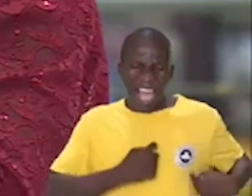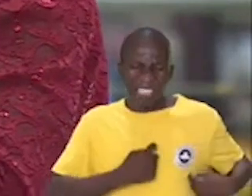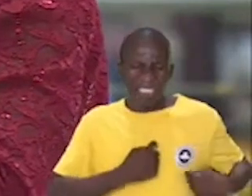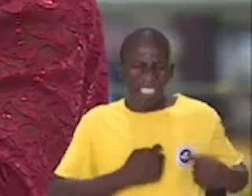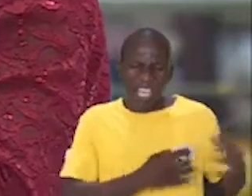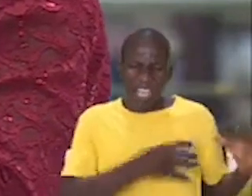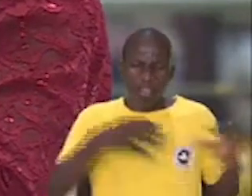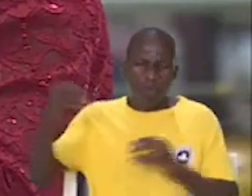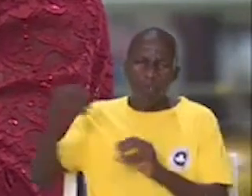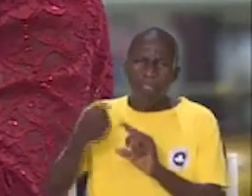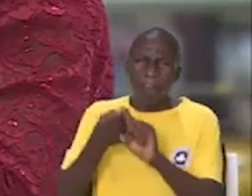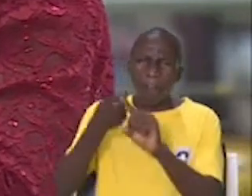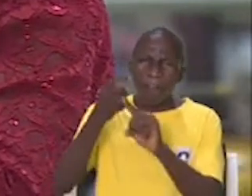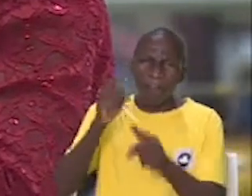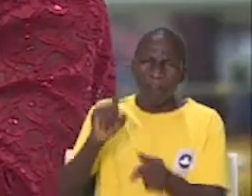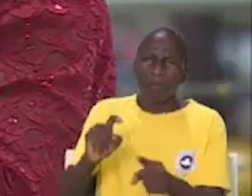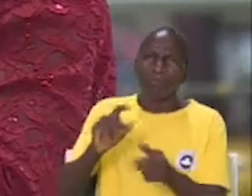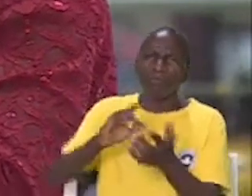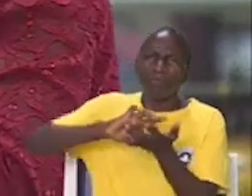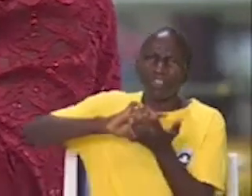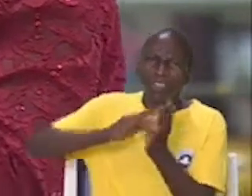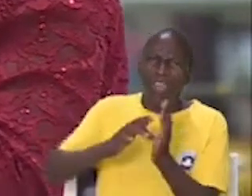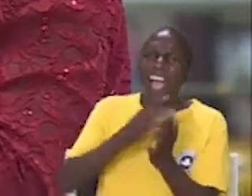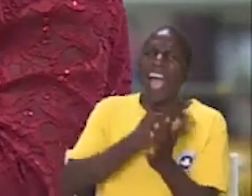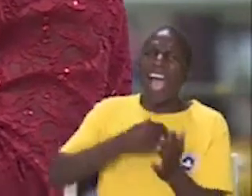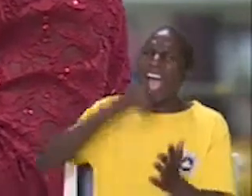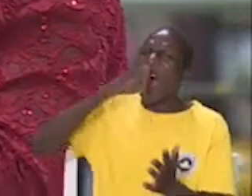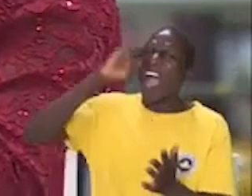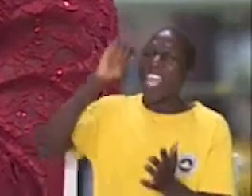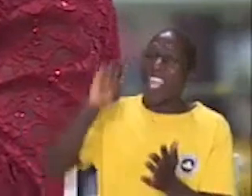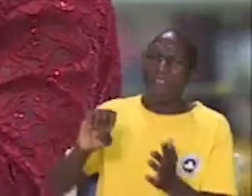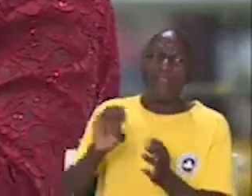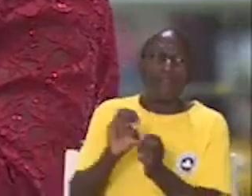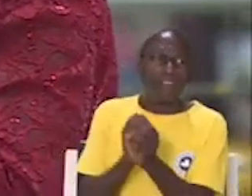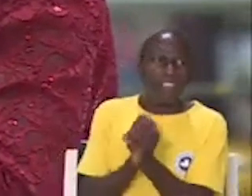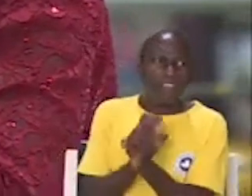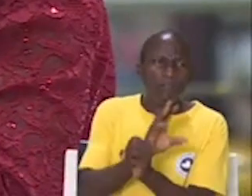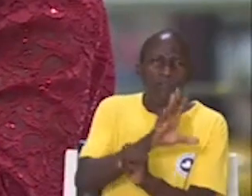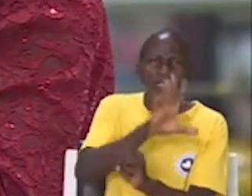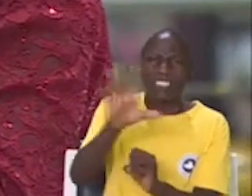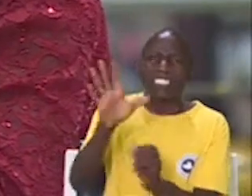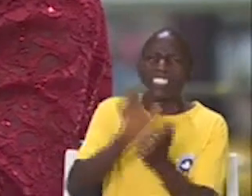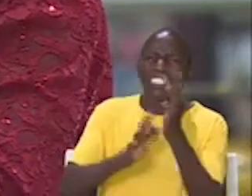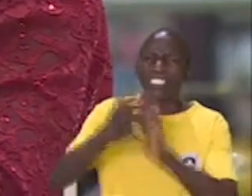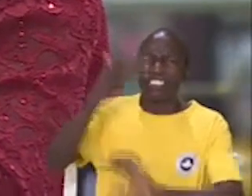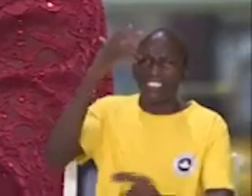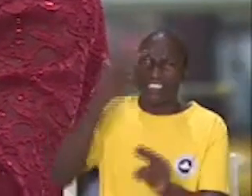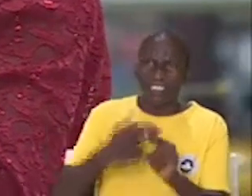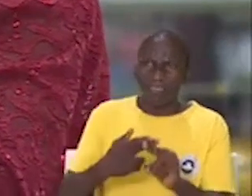drugs and evil influences in the mighty name of Jesus.